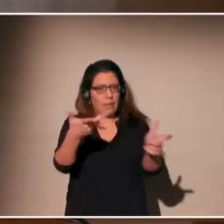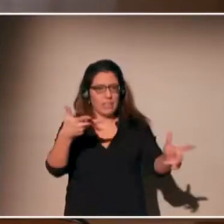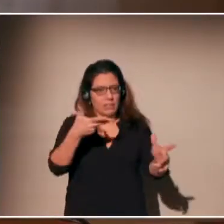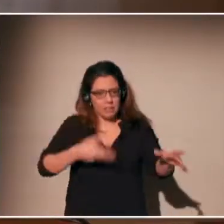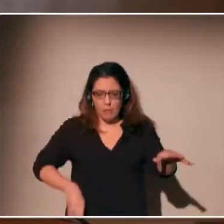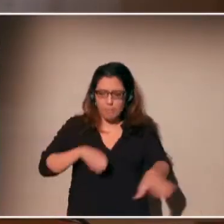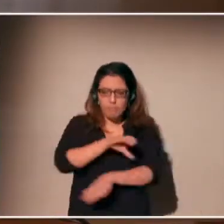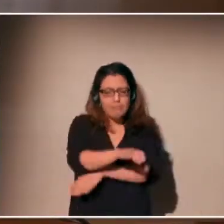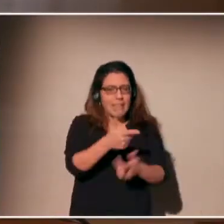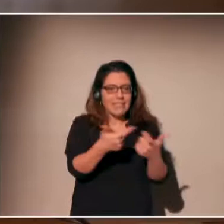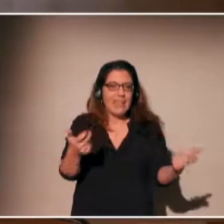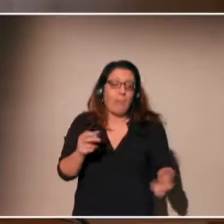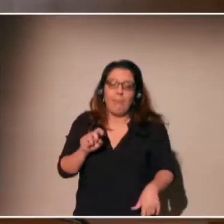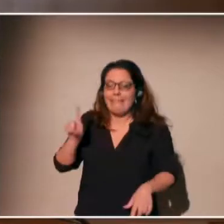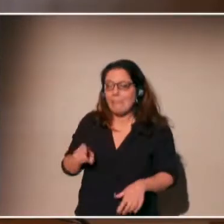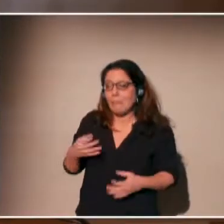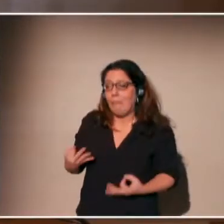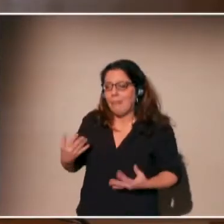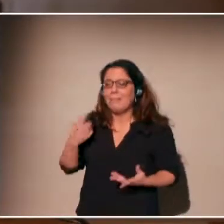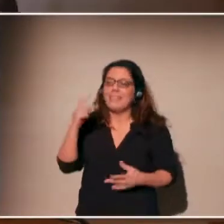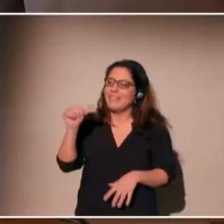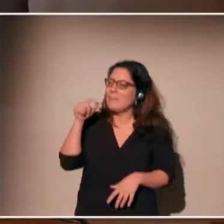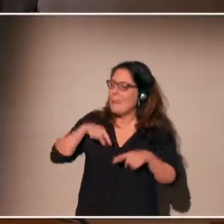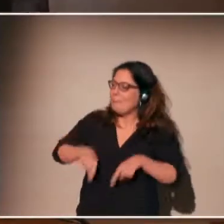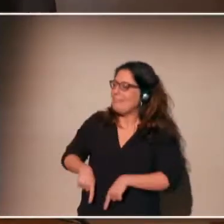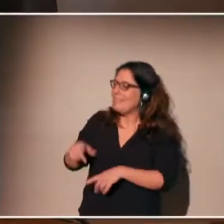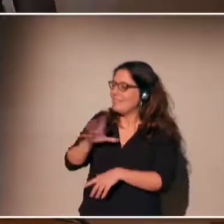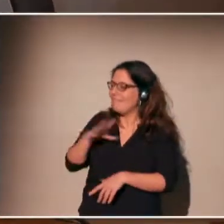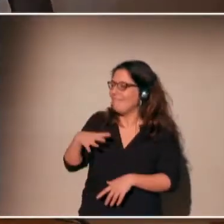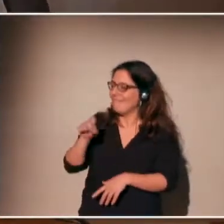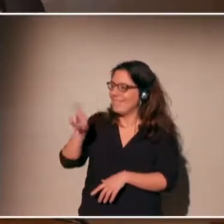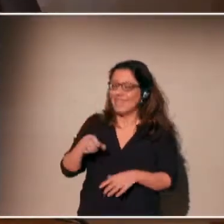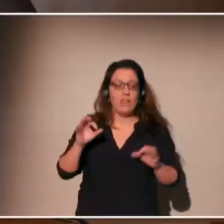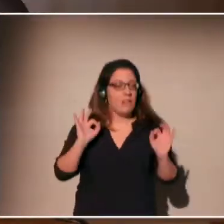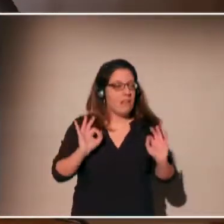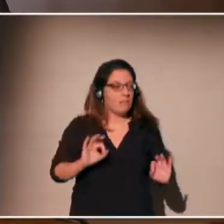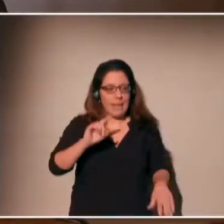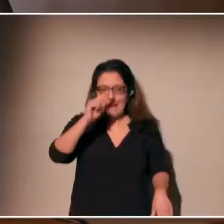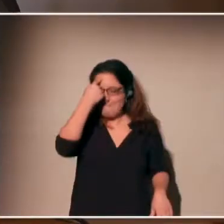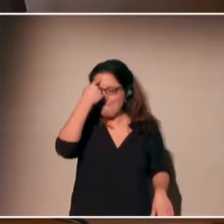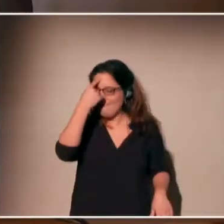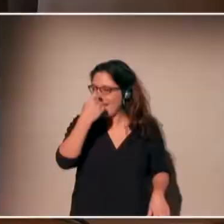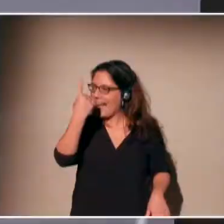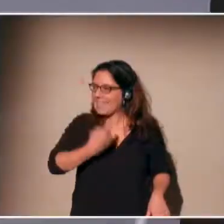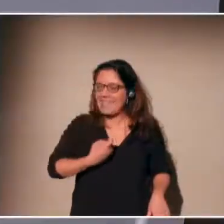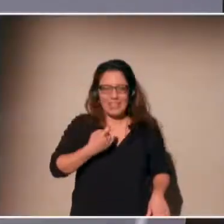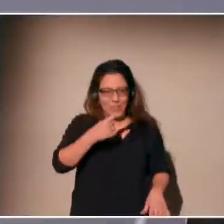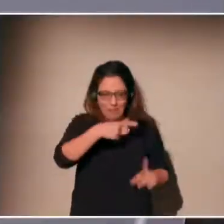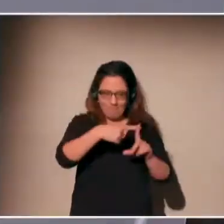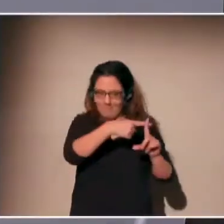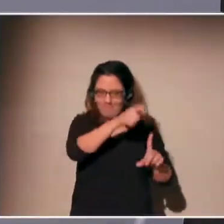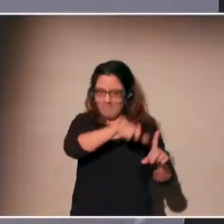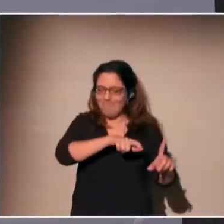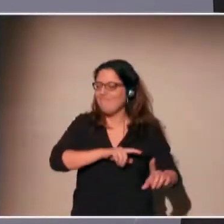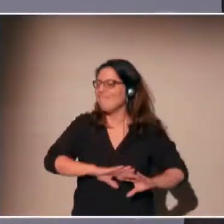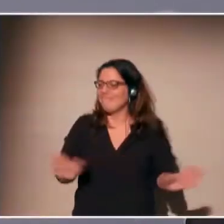an area where the private sector invests widely? So, Madam Minister, please. Now, I do know